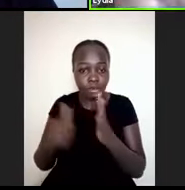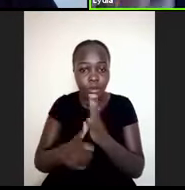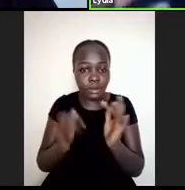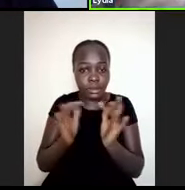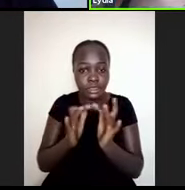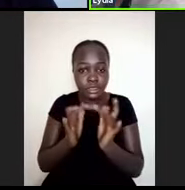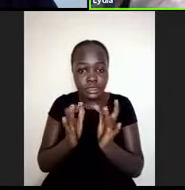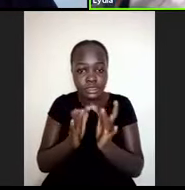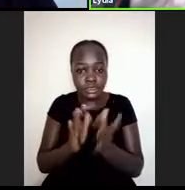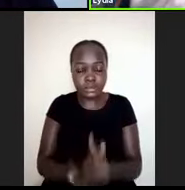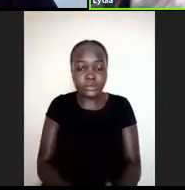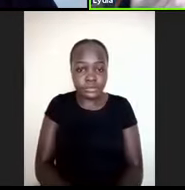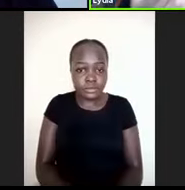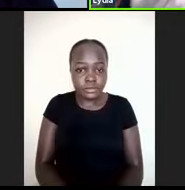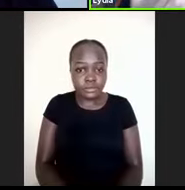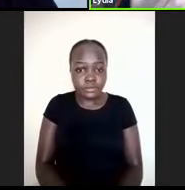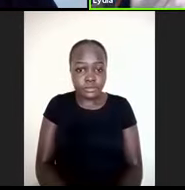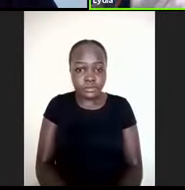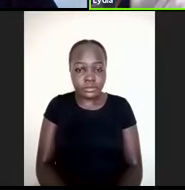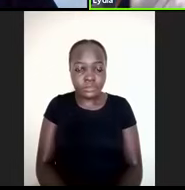I can hear you.